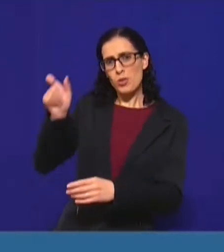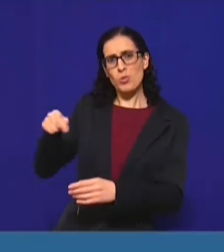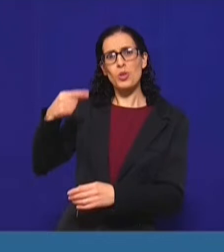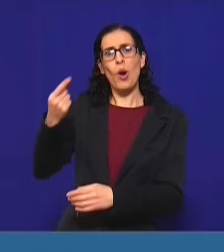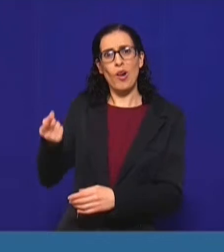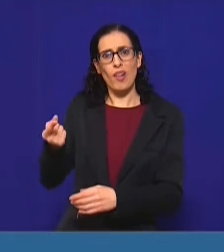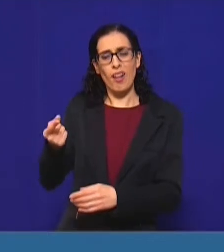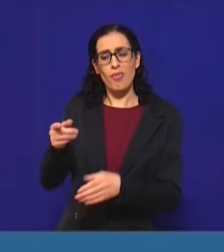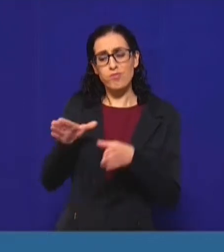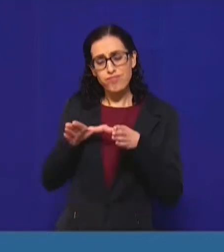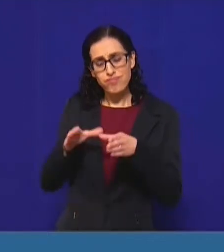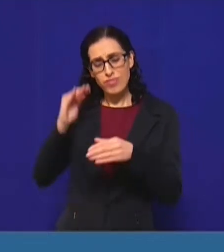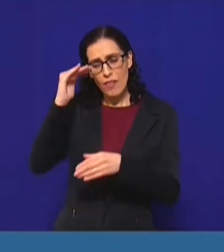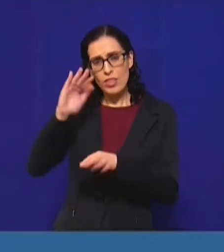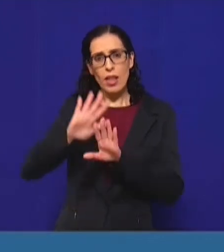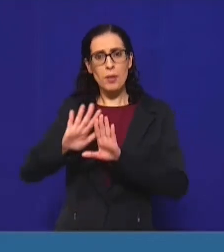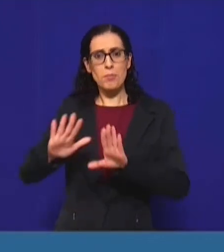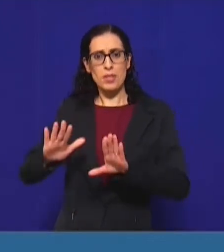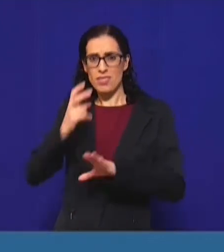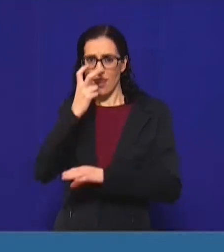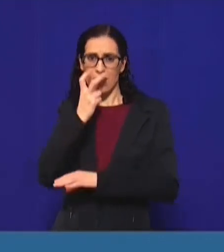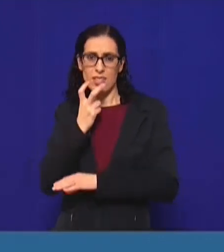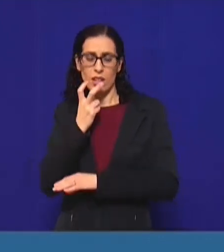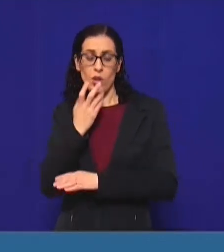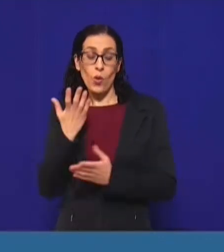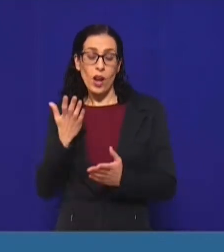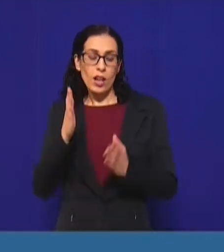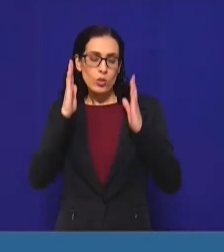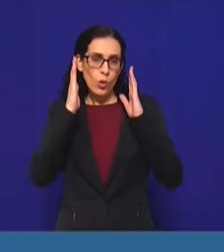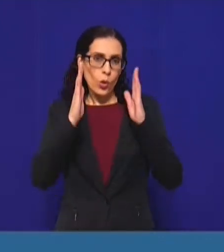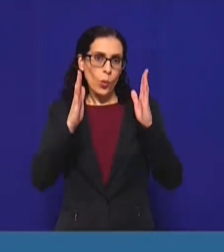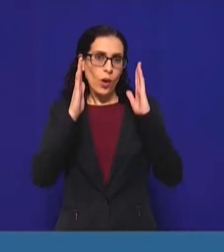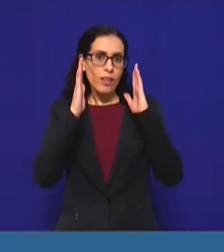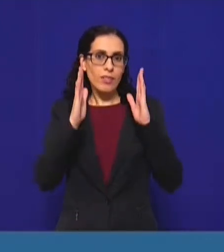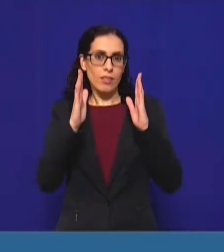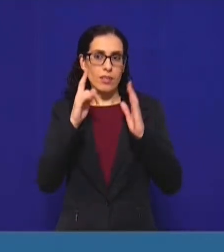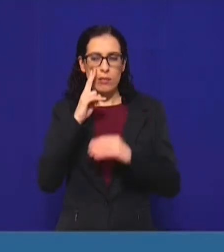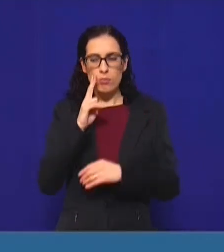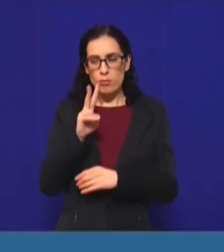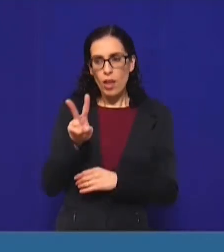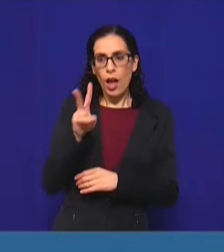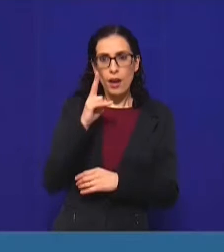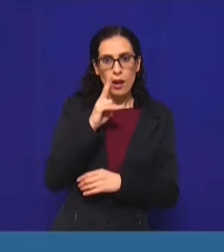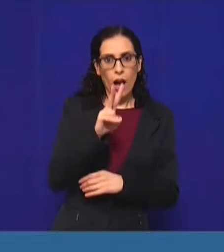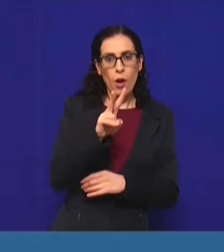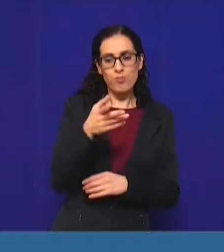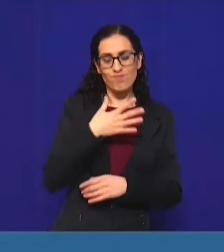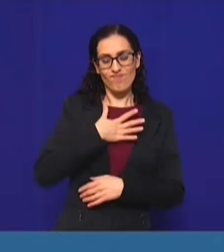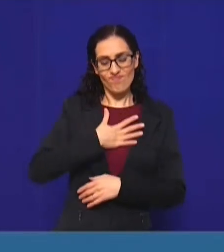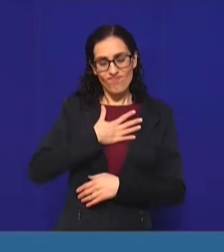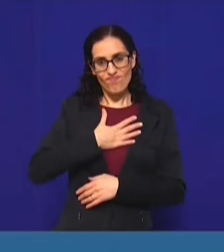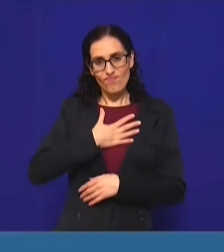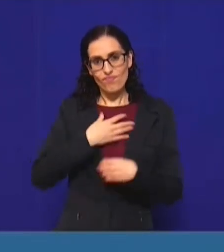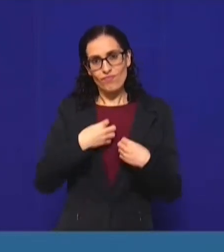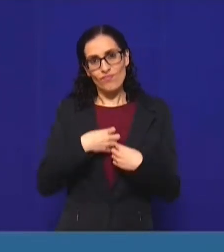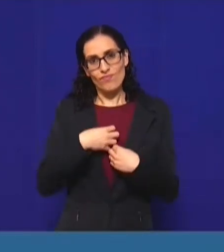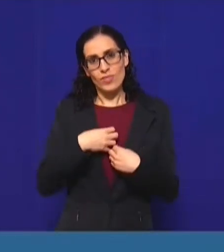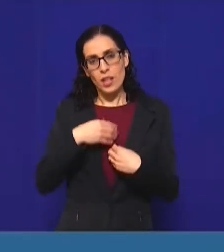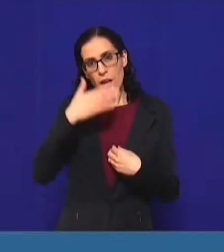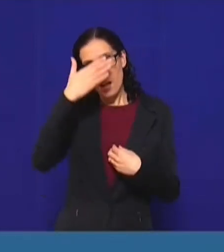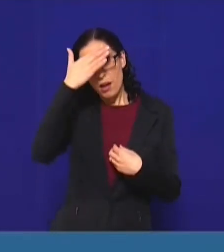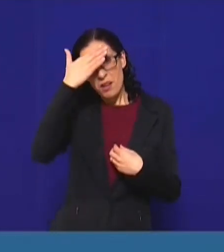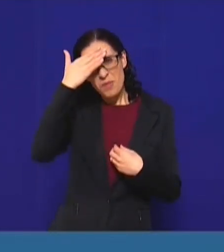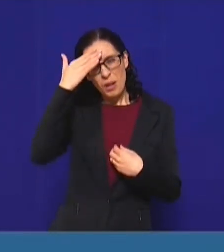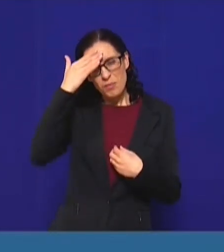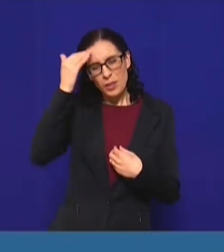joħorġu minn dawn id-djar, allura inti trid tħares kemm inti l-persuni wkoll qegħdin isofru minn ukoll mart ukoll